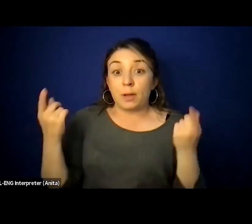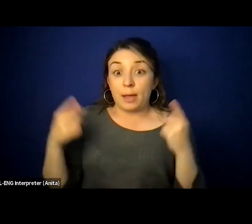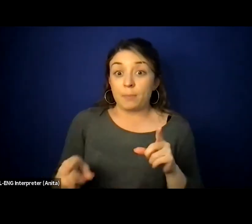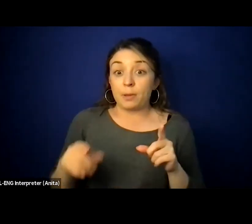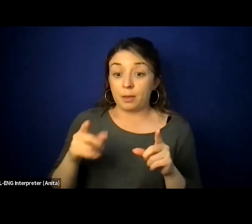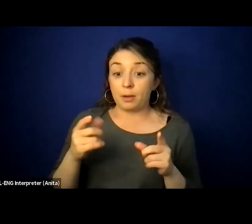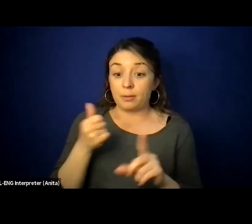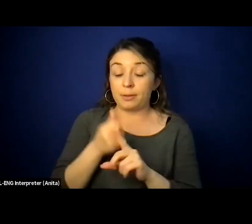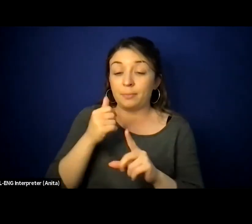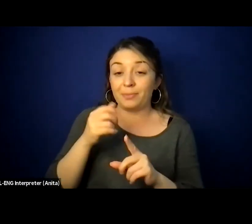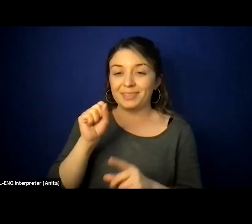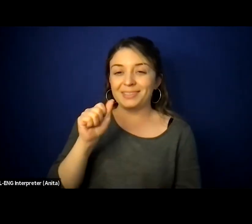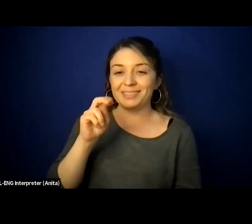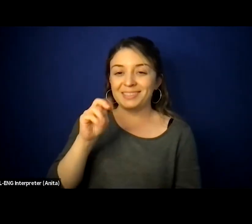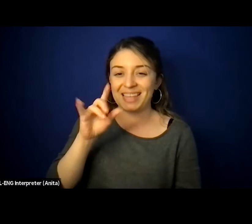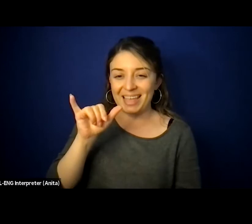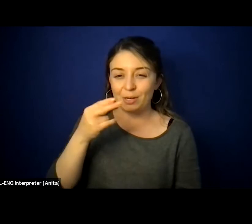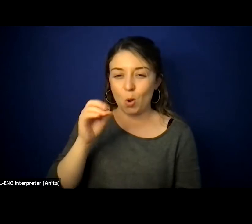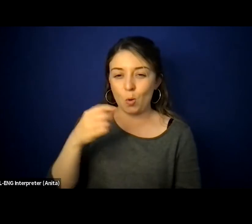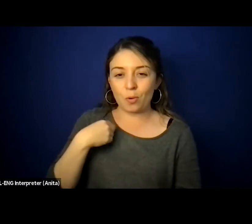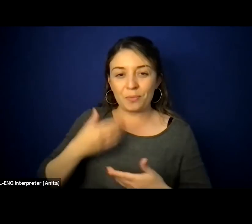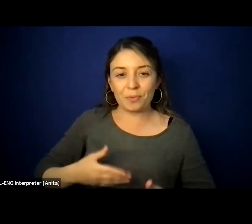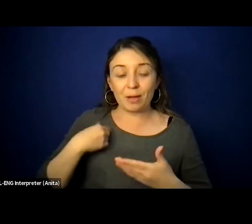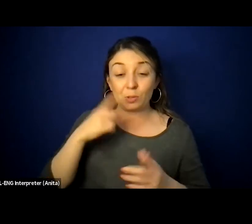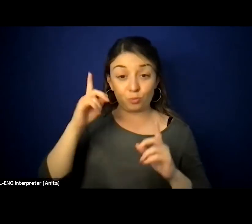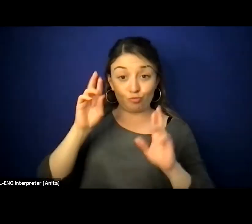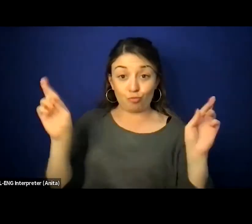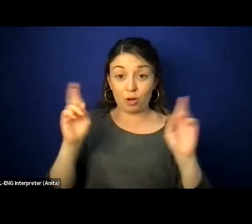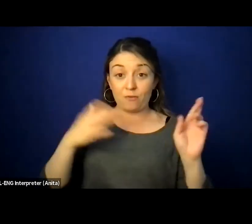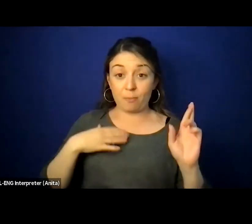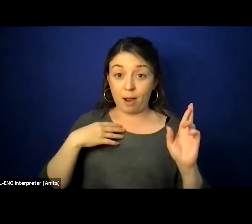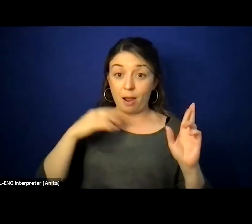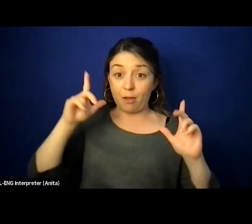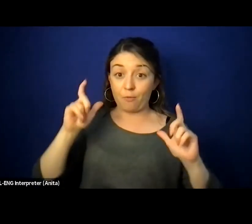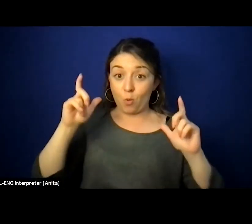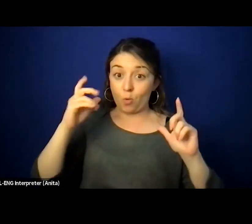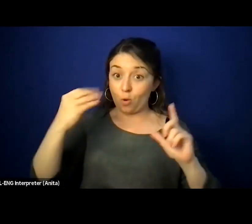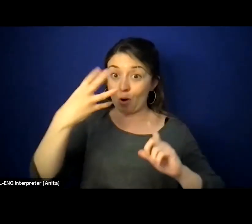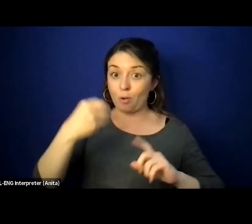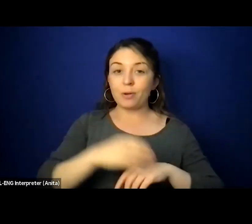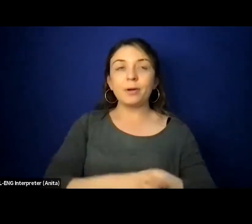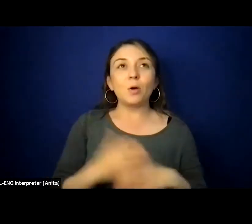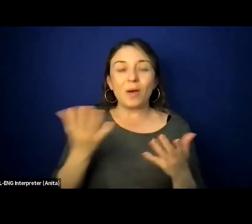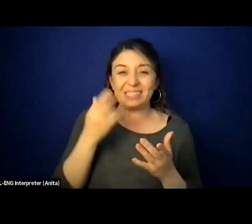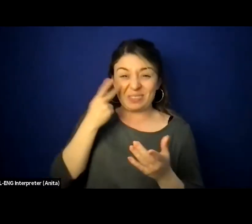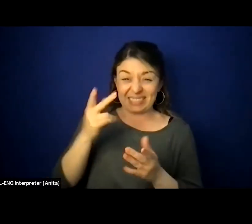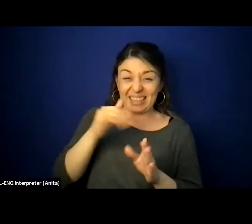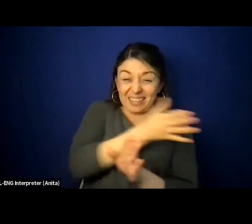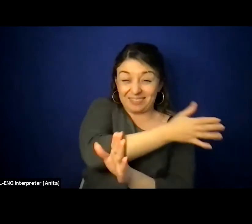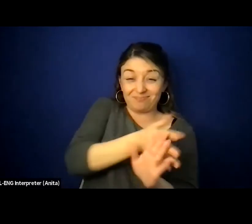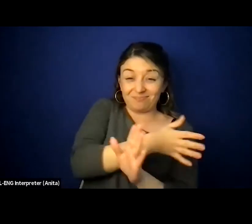Ho in 1990 was ready for her kindergarten photo, right, it makes sense, and it is then